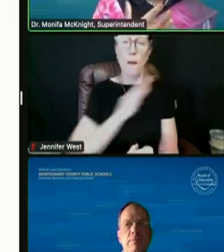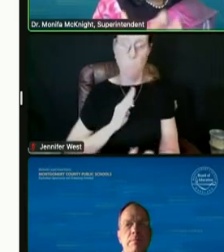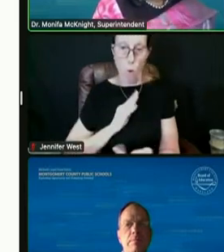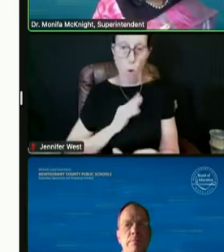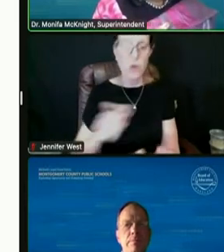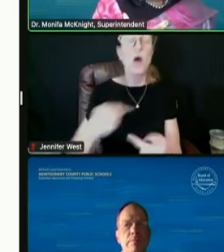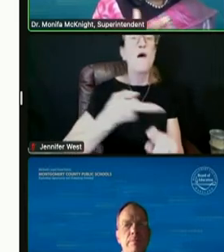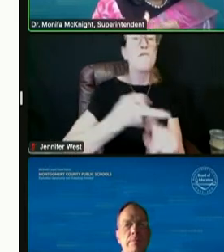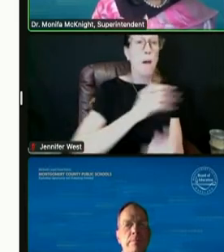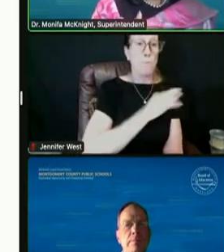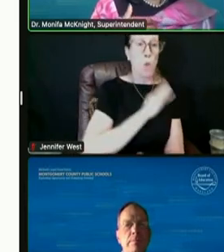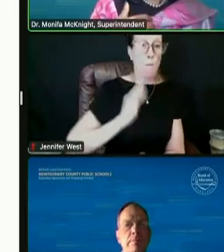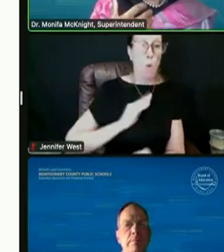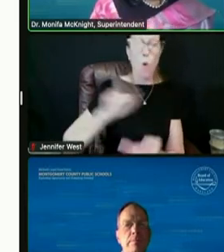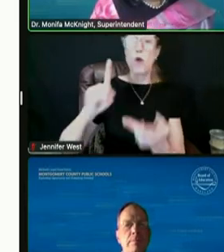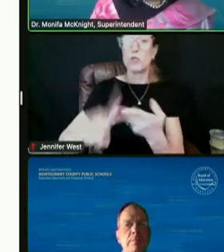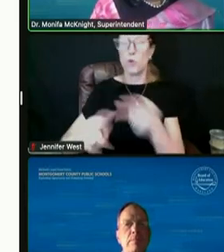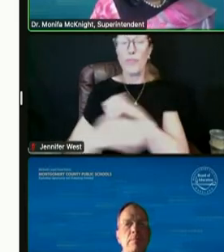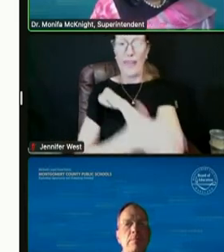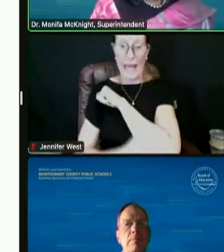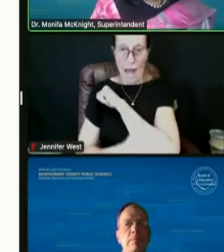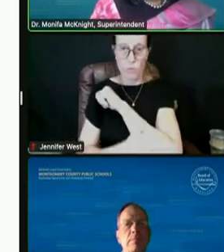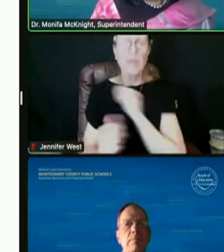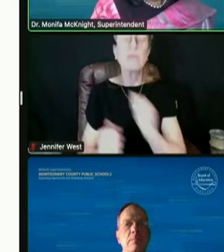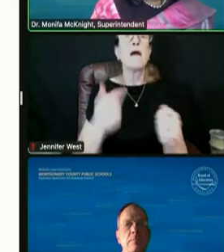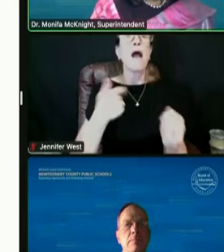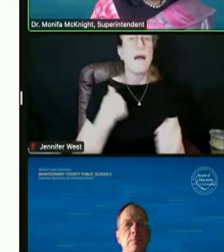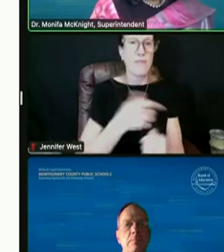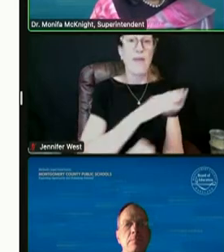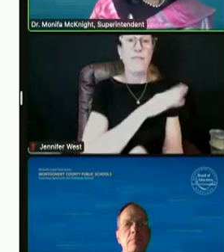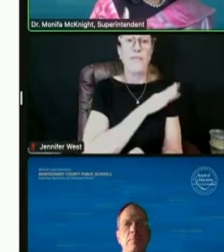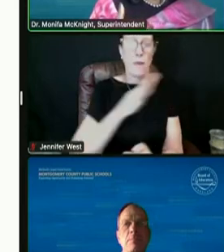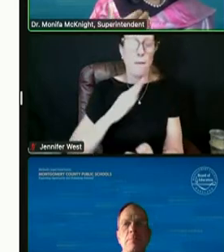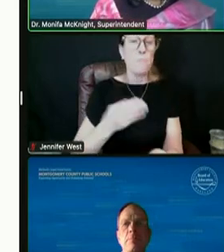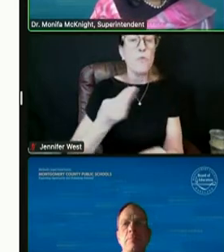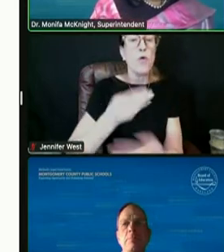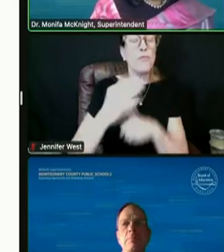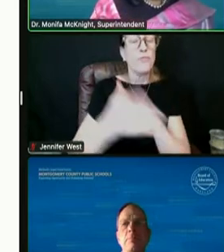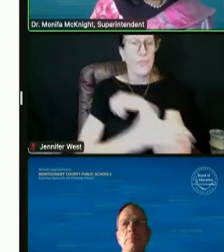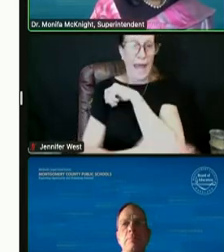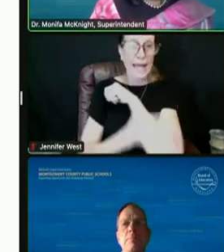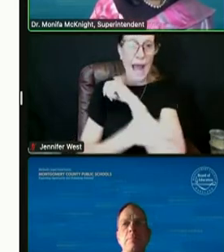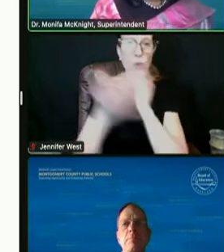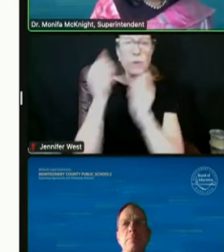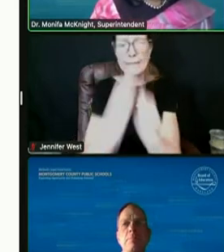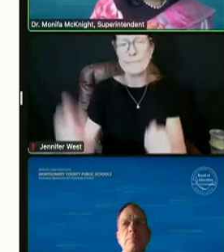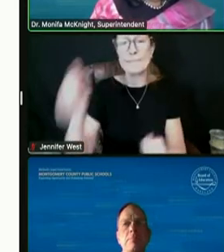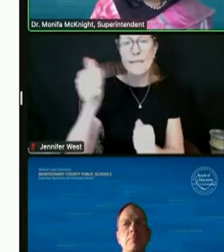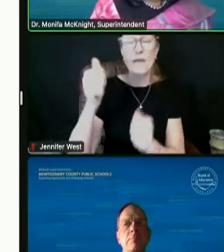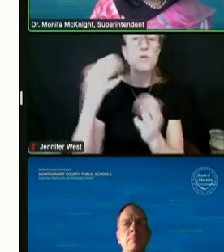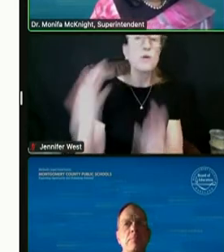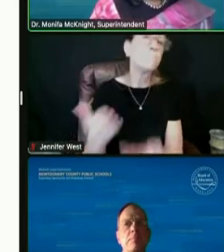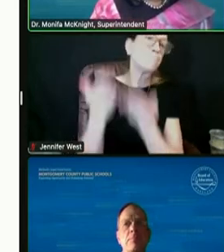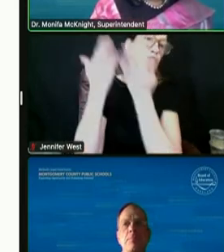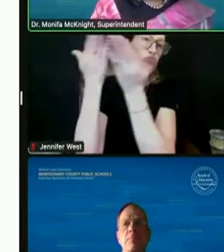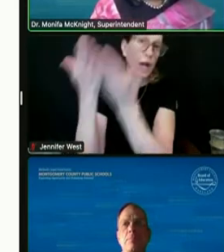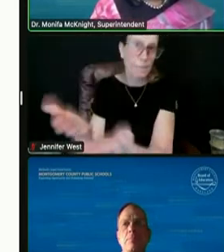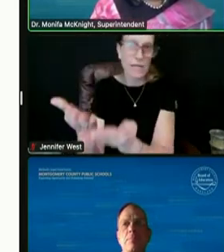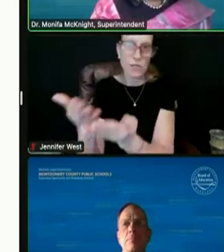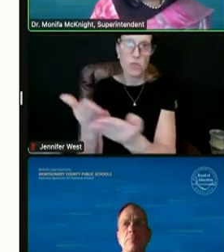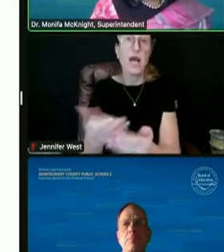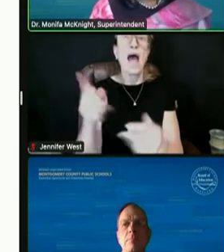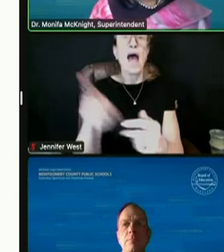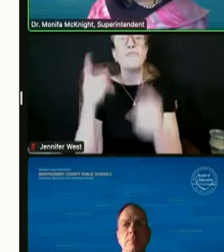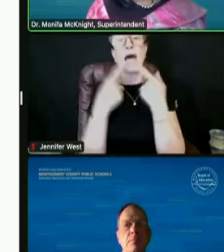on to the county executive makes a recommendation, and then ultimately the county council will vote on the final